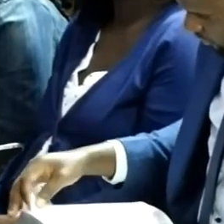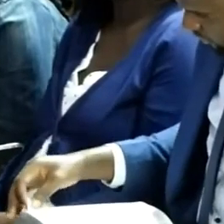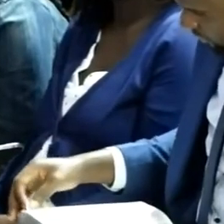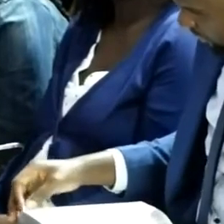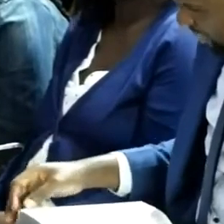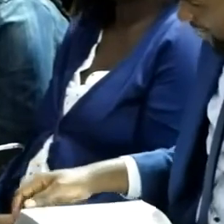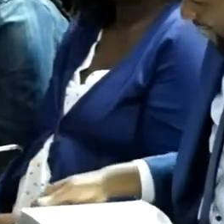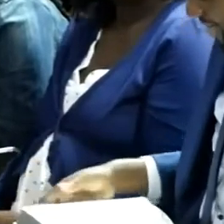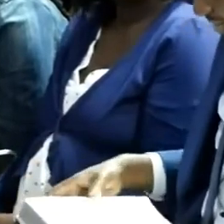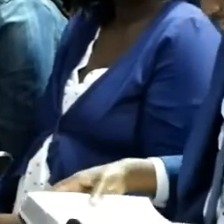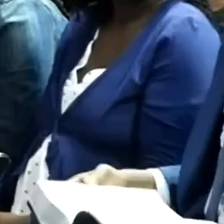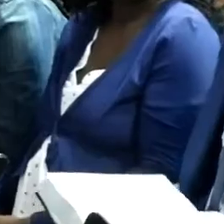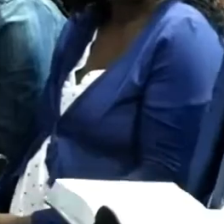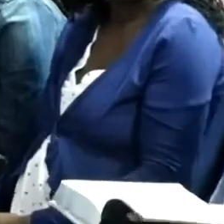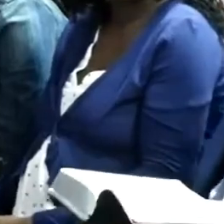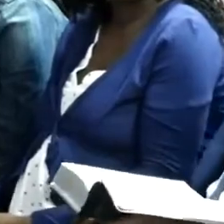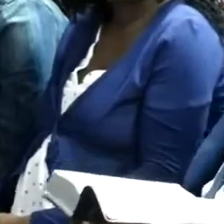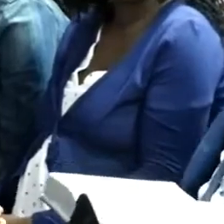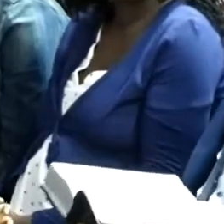Are we together?